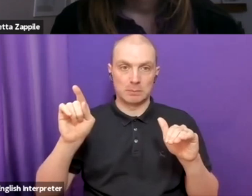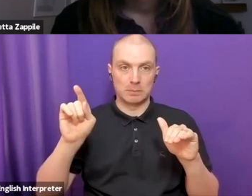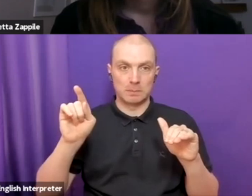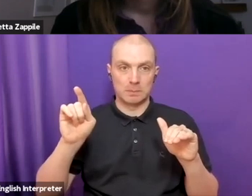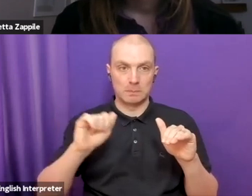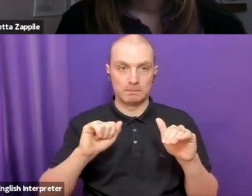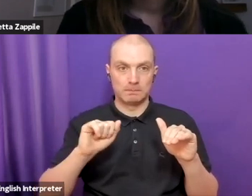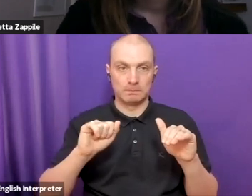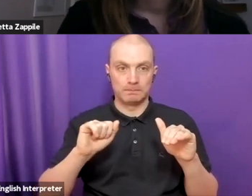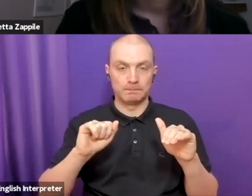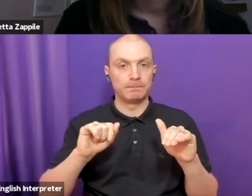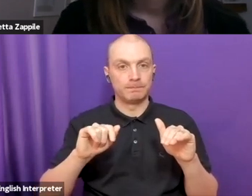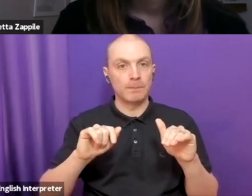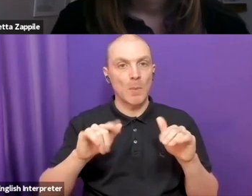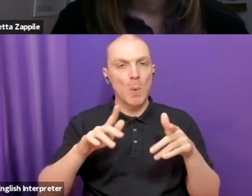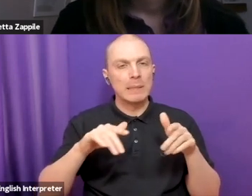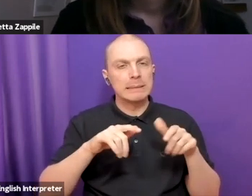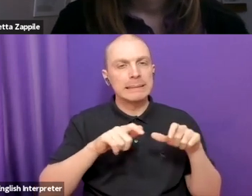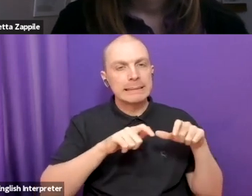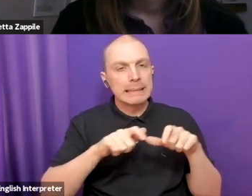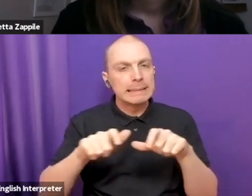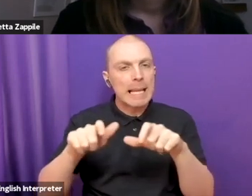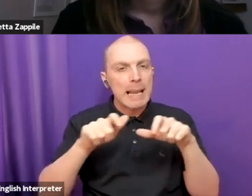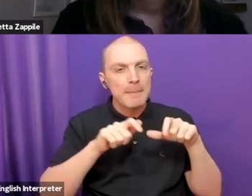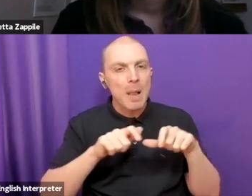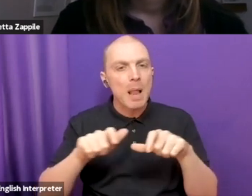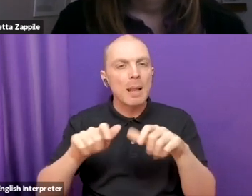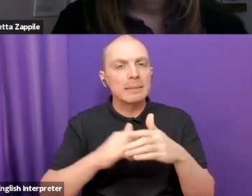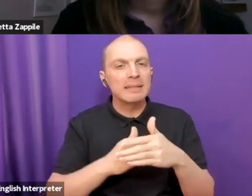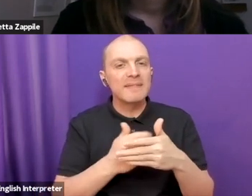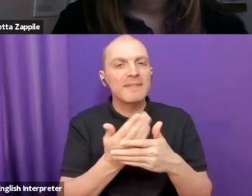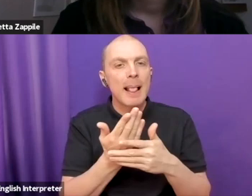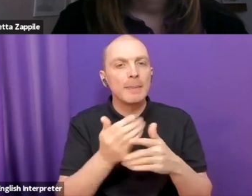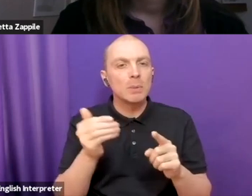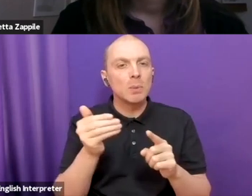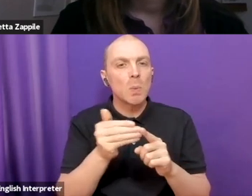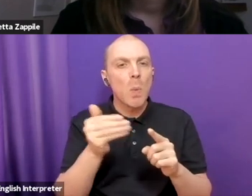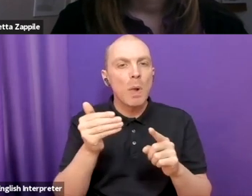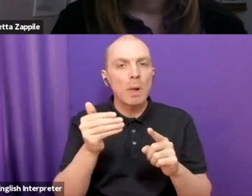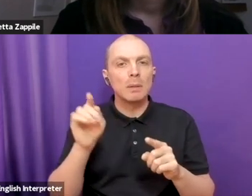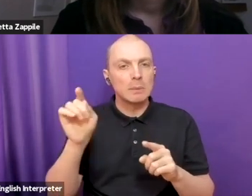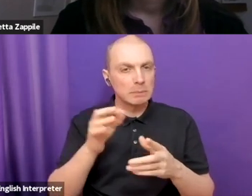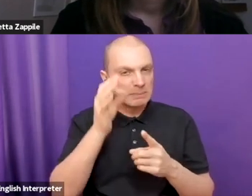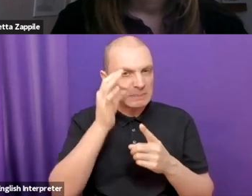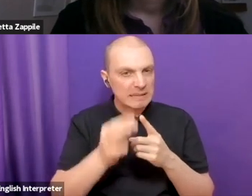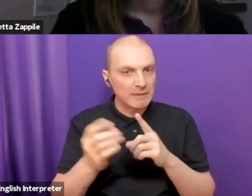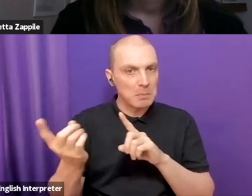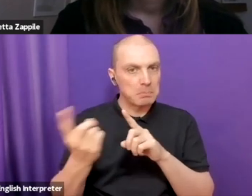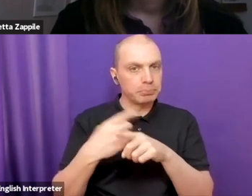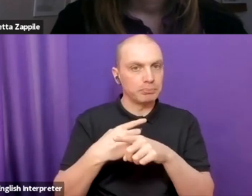the sustainable development goals. So there was a specific response to that, and it's for us